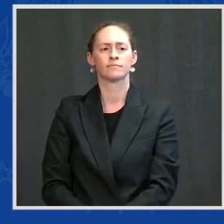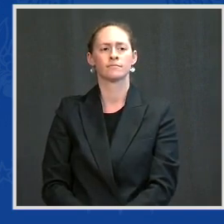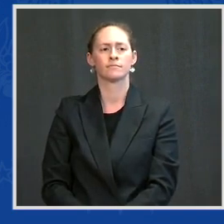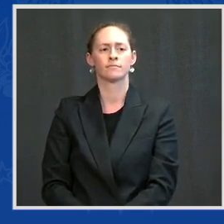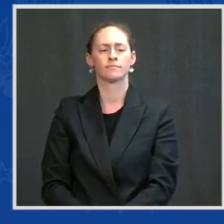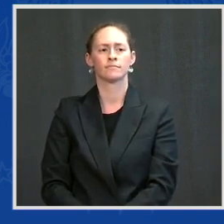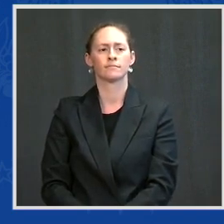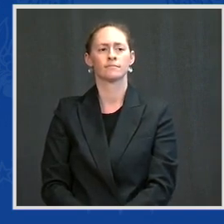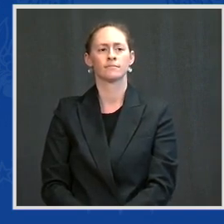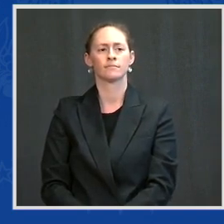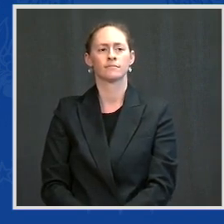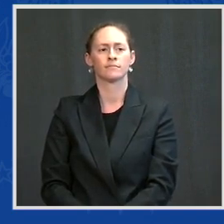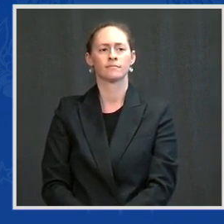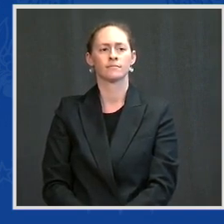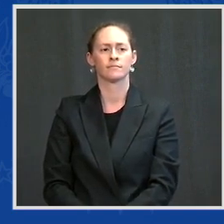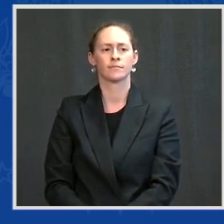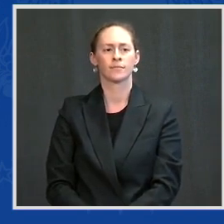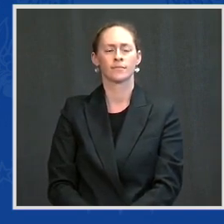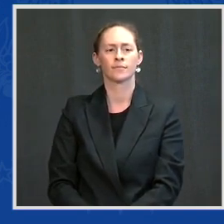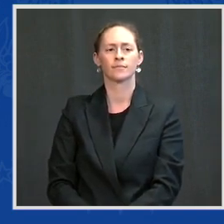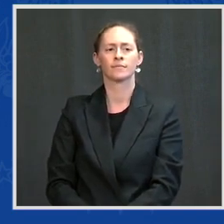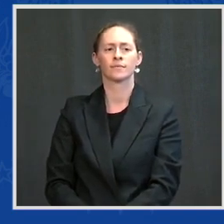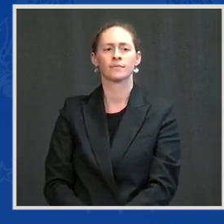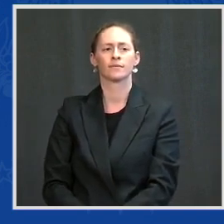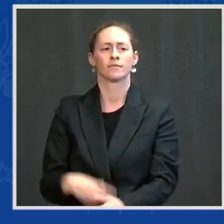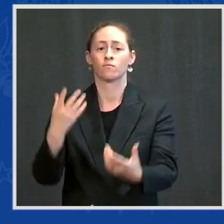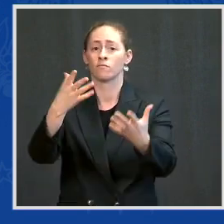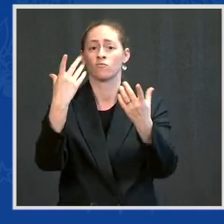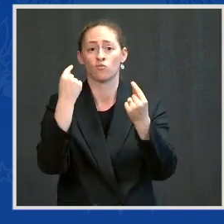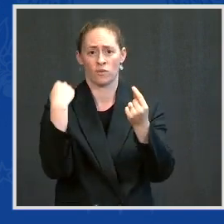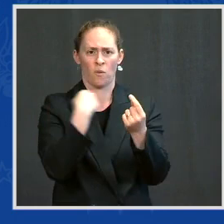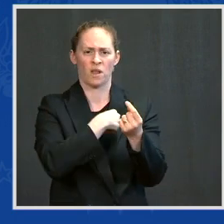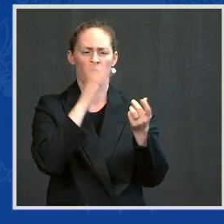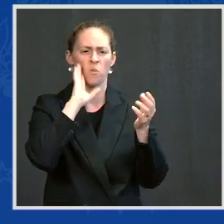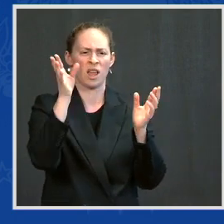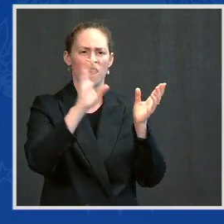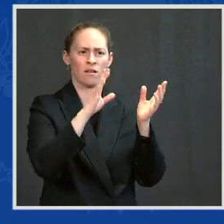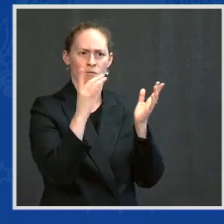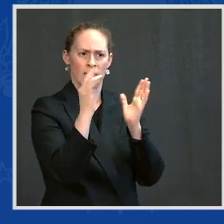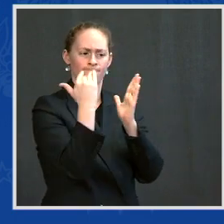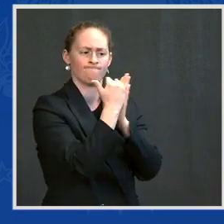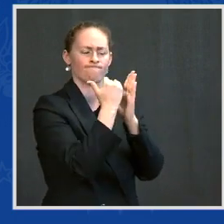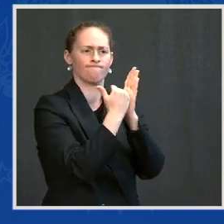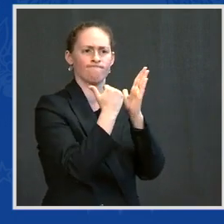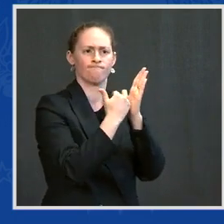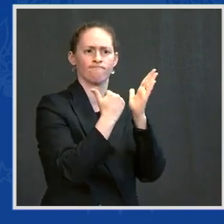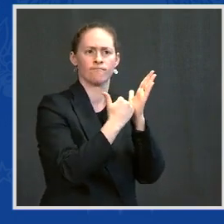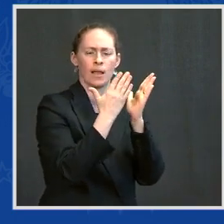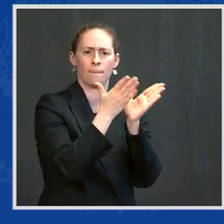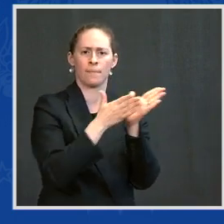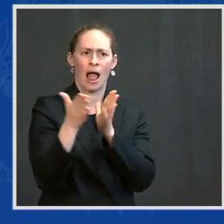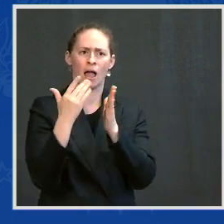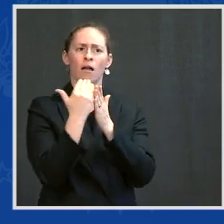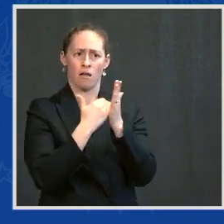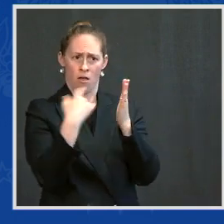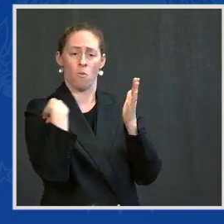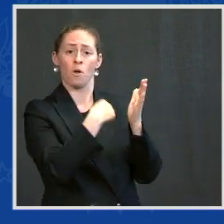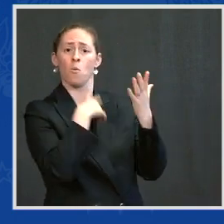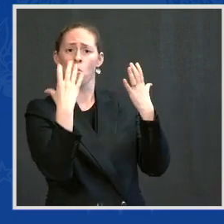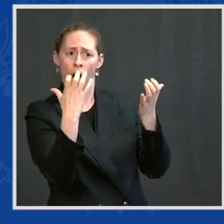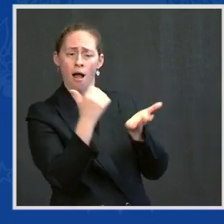major package with other nations who share our view to rebuild the homes, and